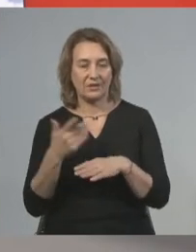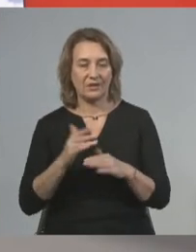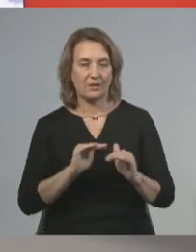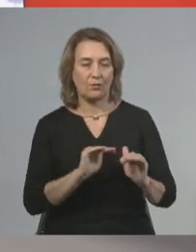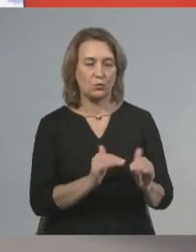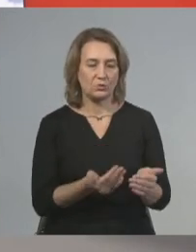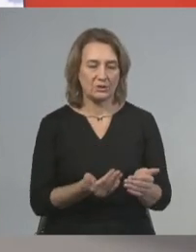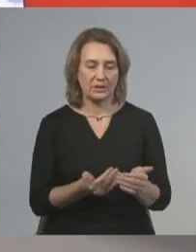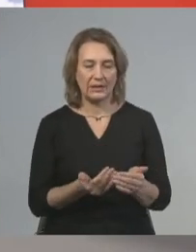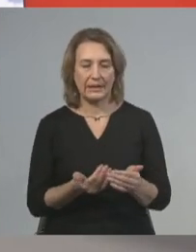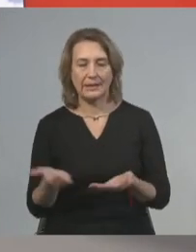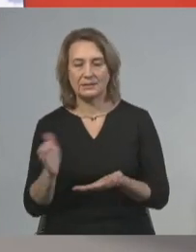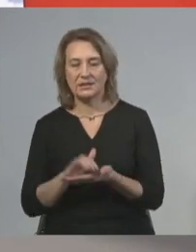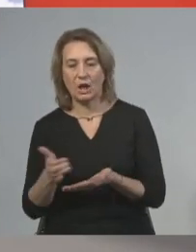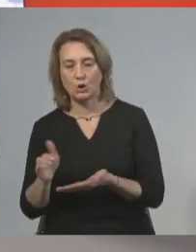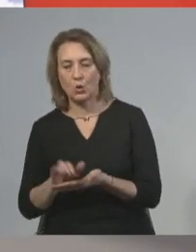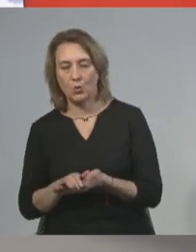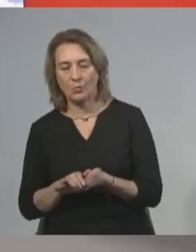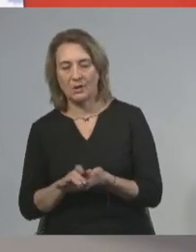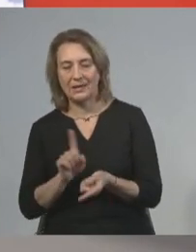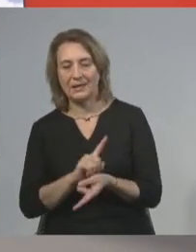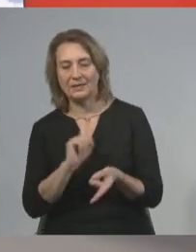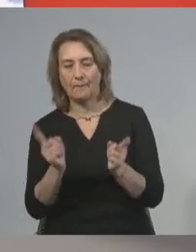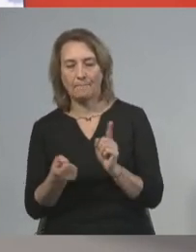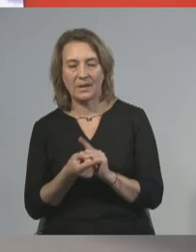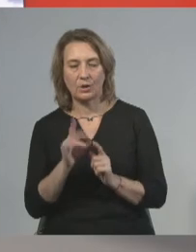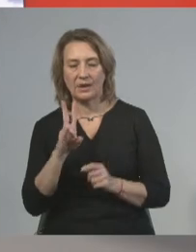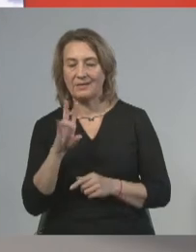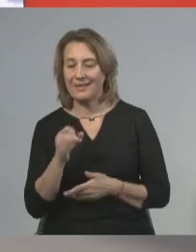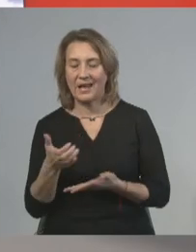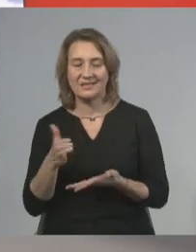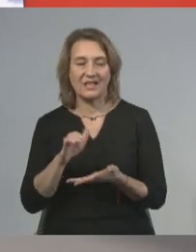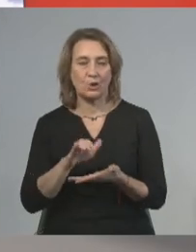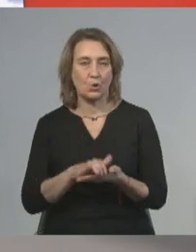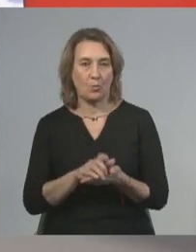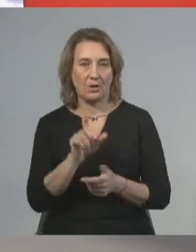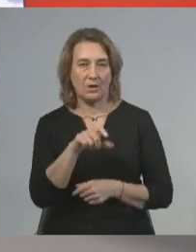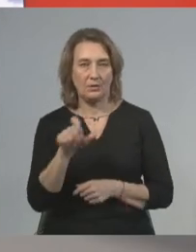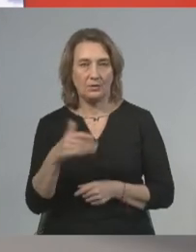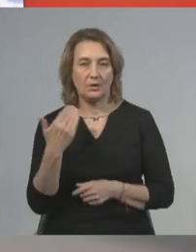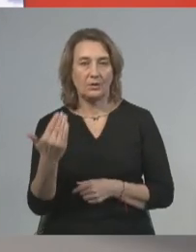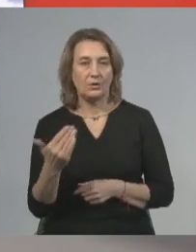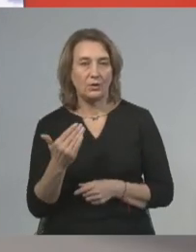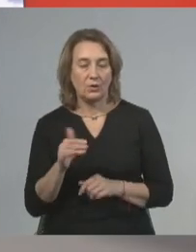about attitude of their families and friends to their occupations